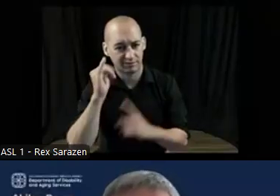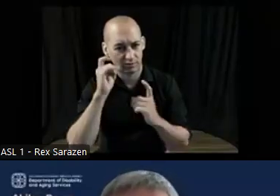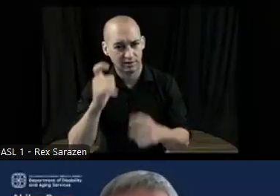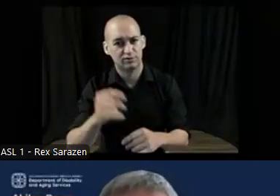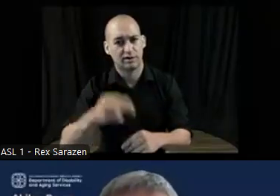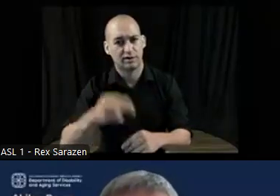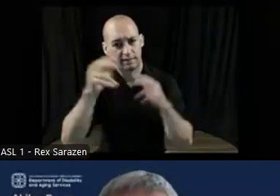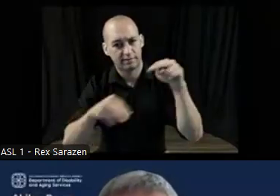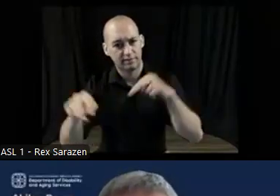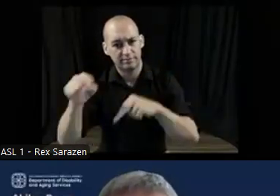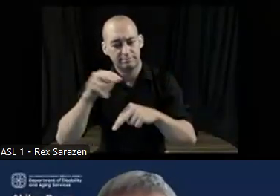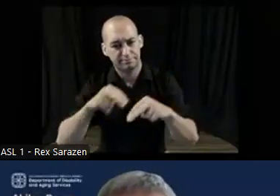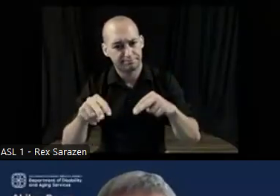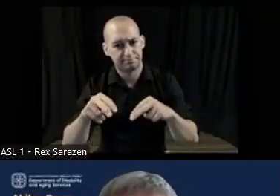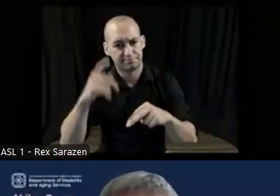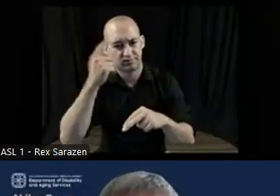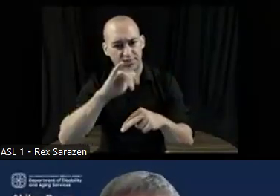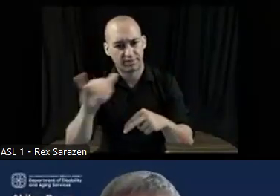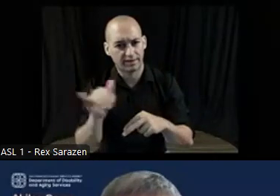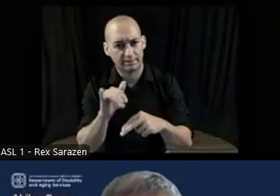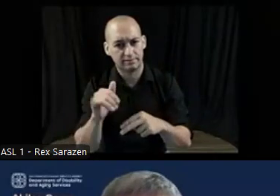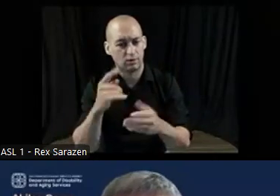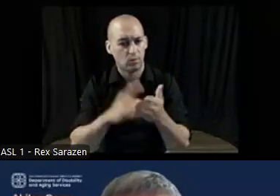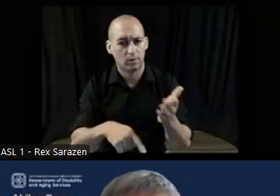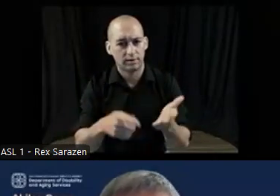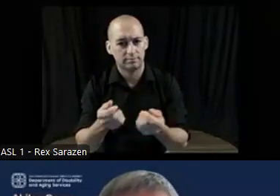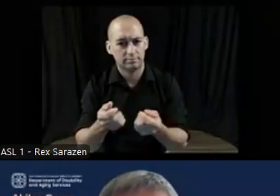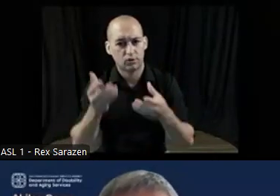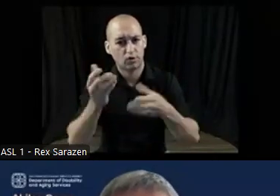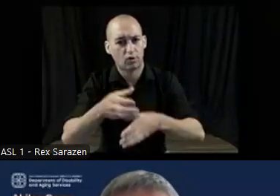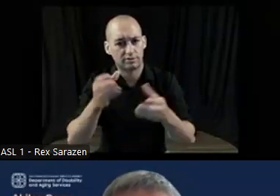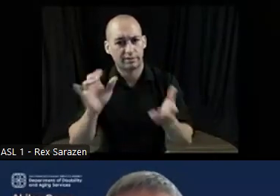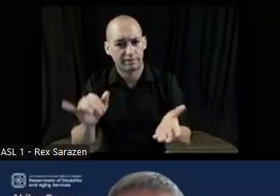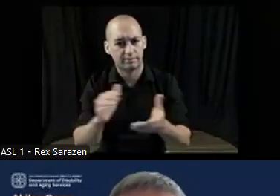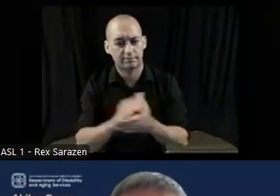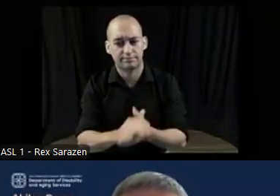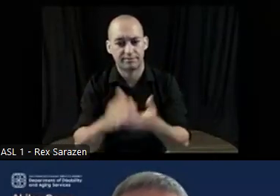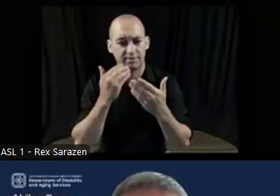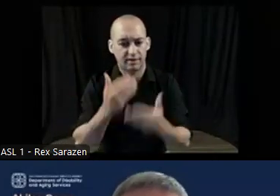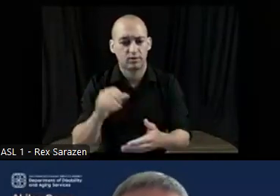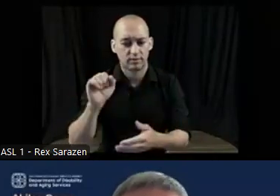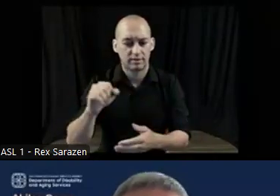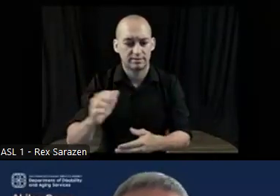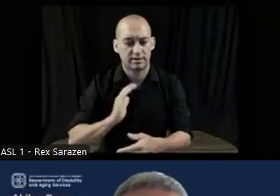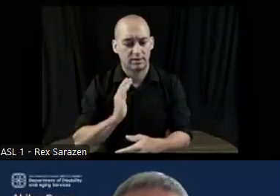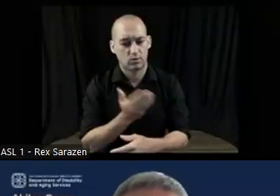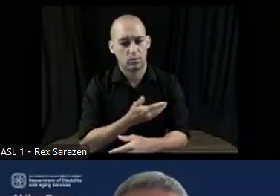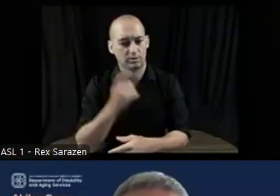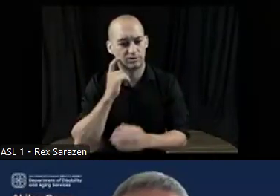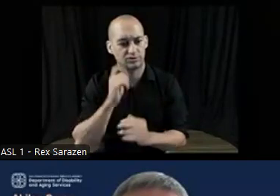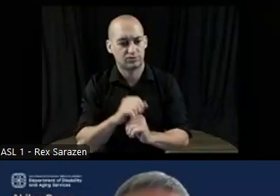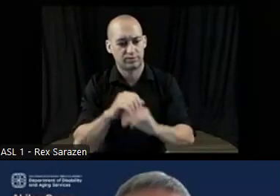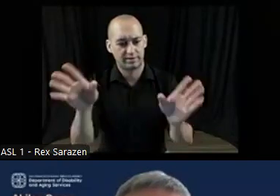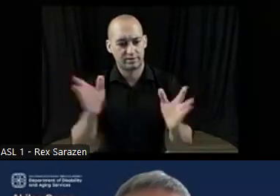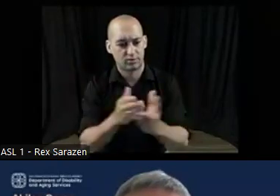that article and what might have prompted it. Yeah, thank you, Berta. So we just released through the